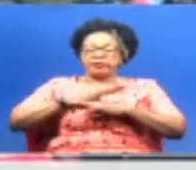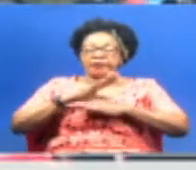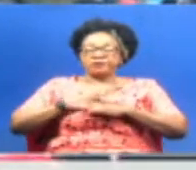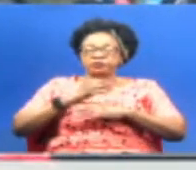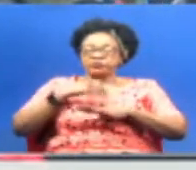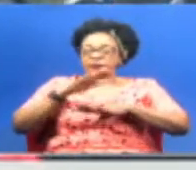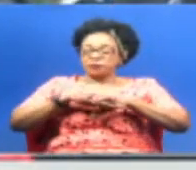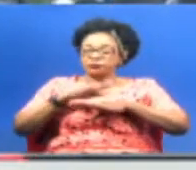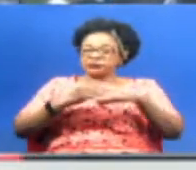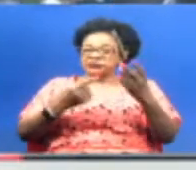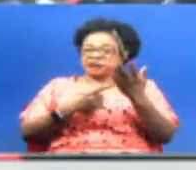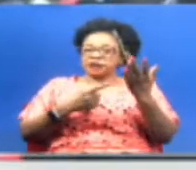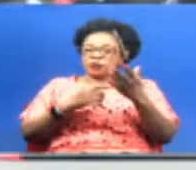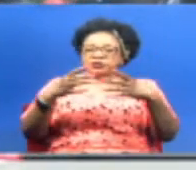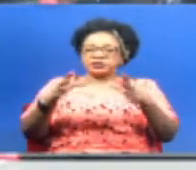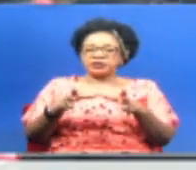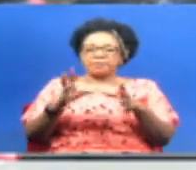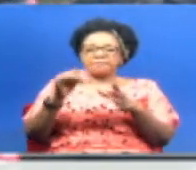Brio, Benjo Tieno,